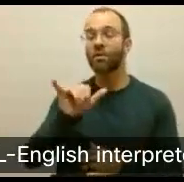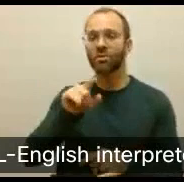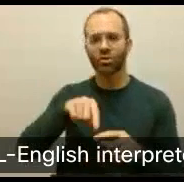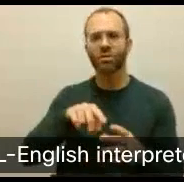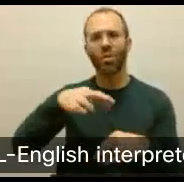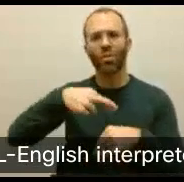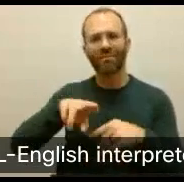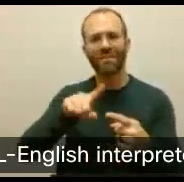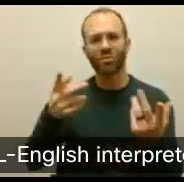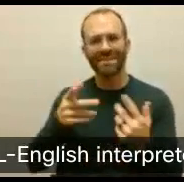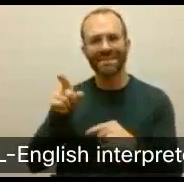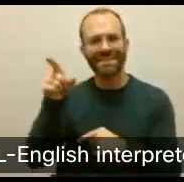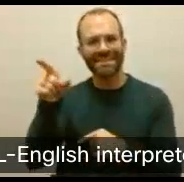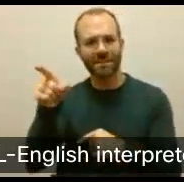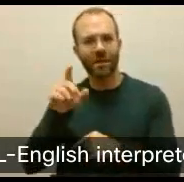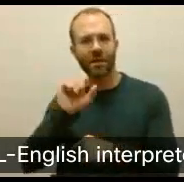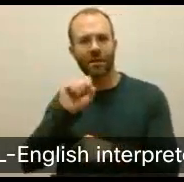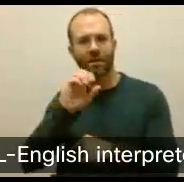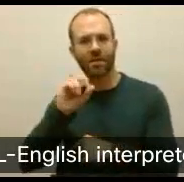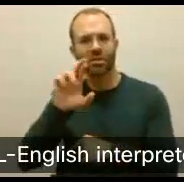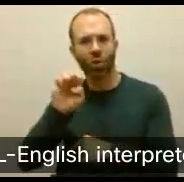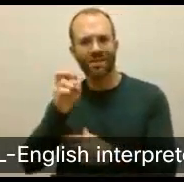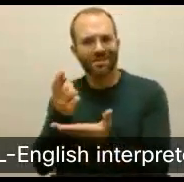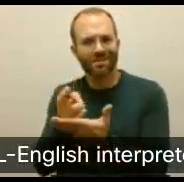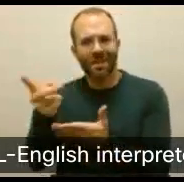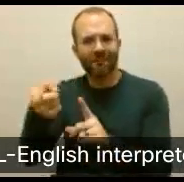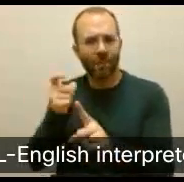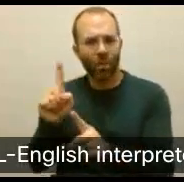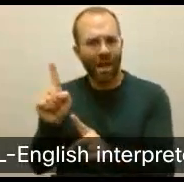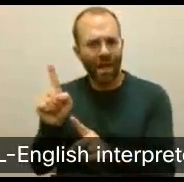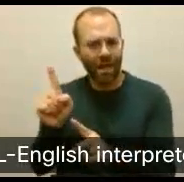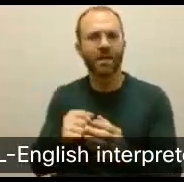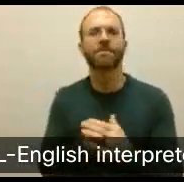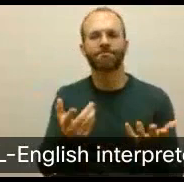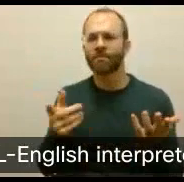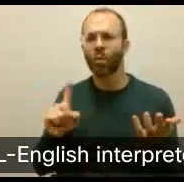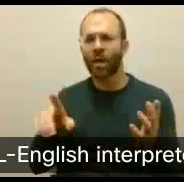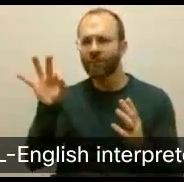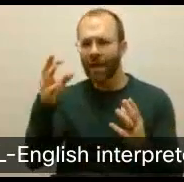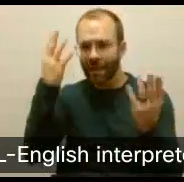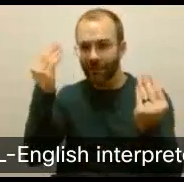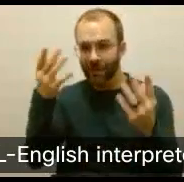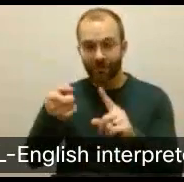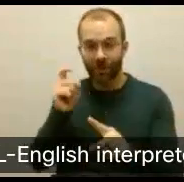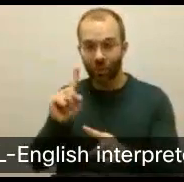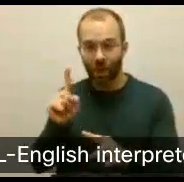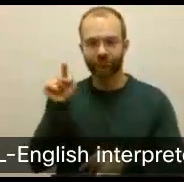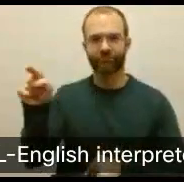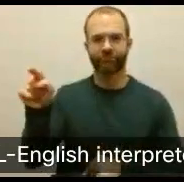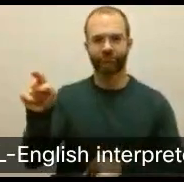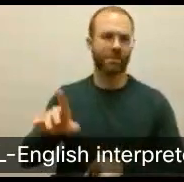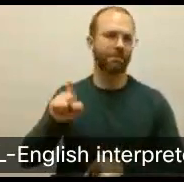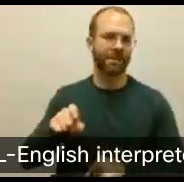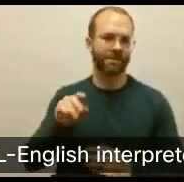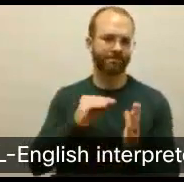the source. So the original source that we are paraphrasing, we must indicate where we have found this information from.